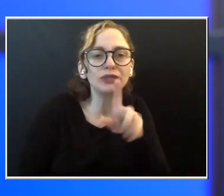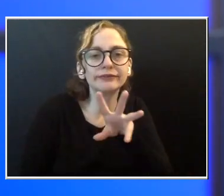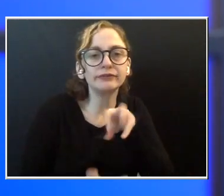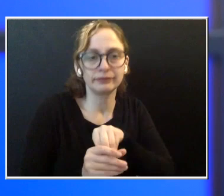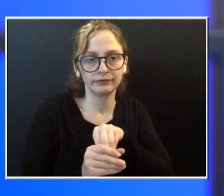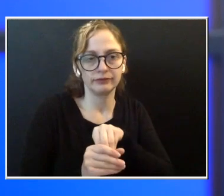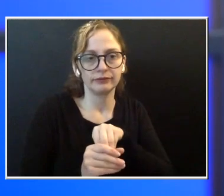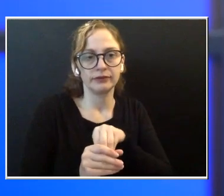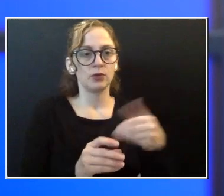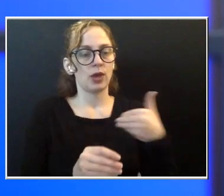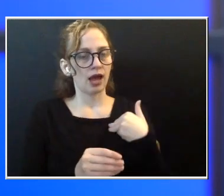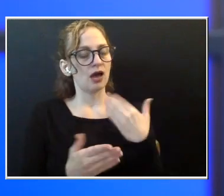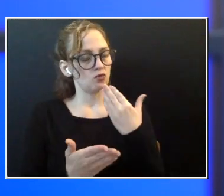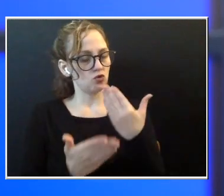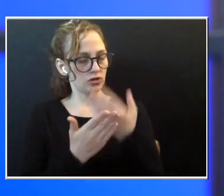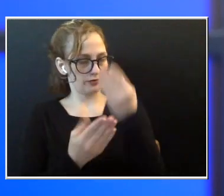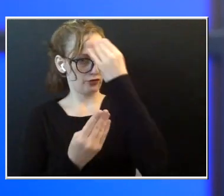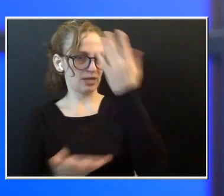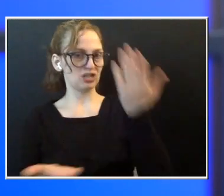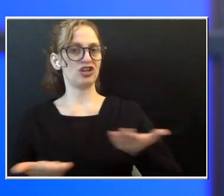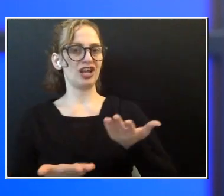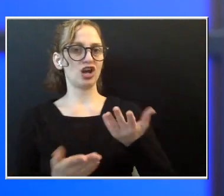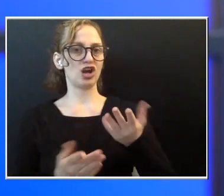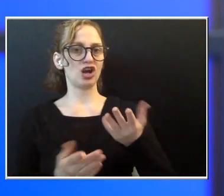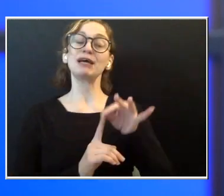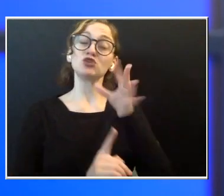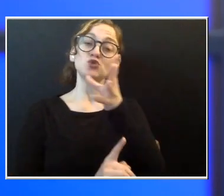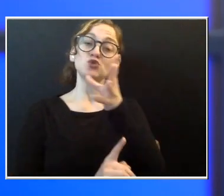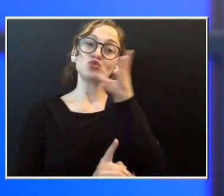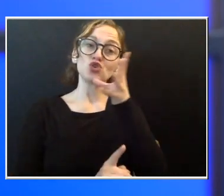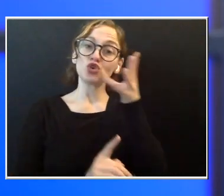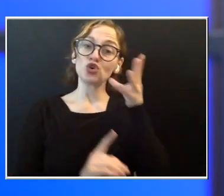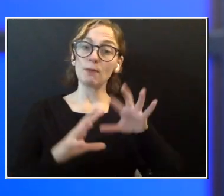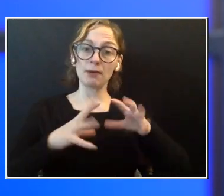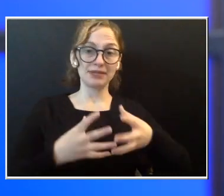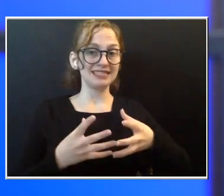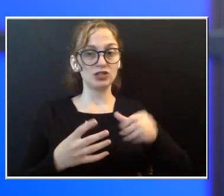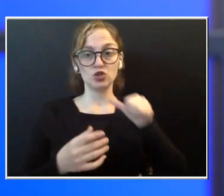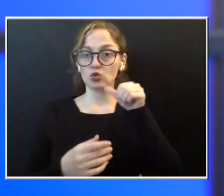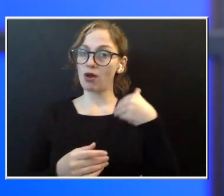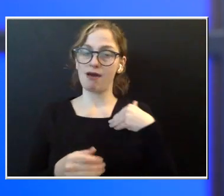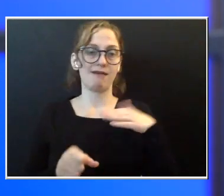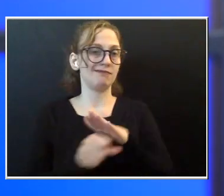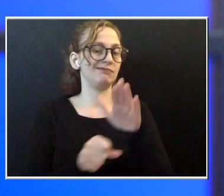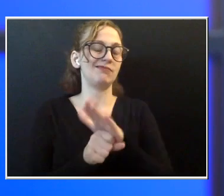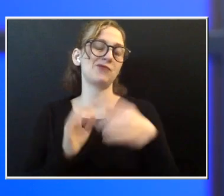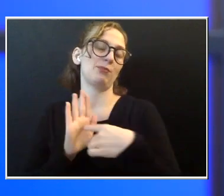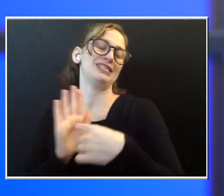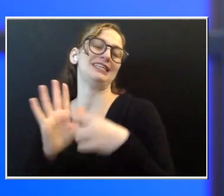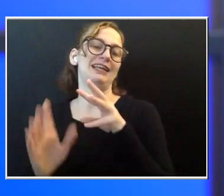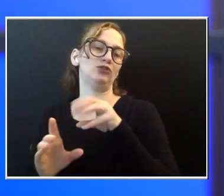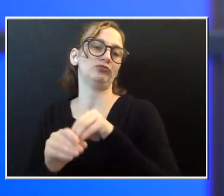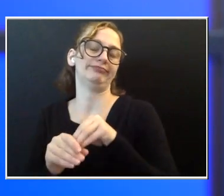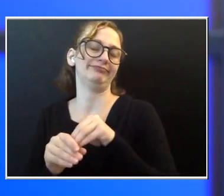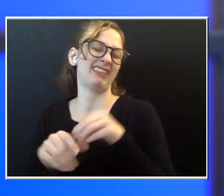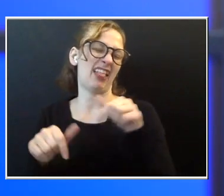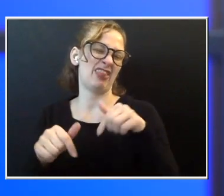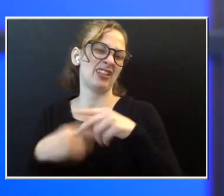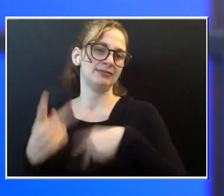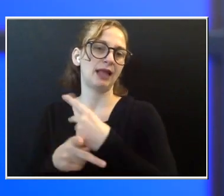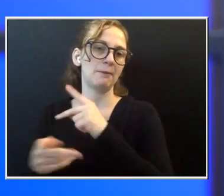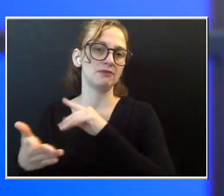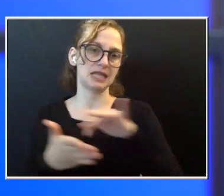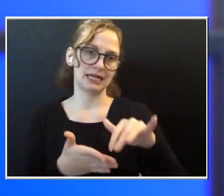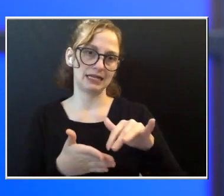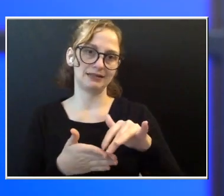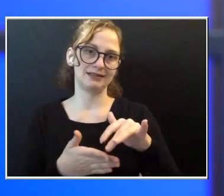populations that are usually underrepresented in these kinds of studies. So that was the idea. How do we fill the gap?